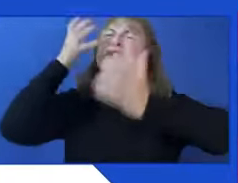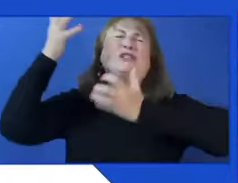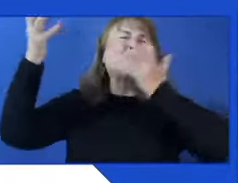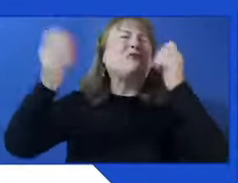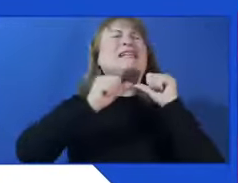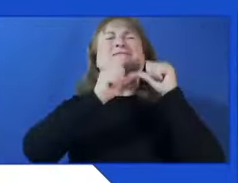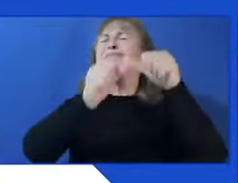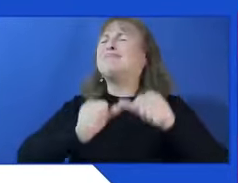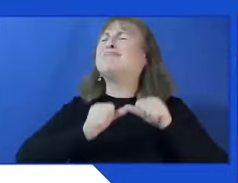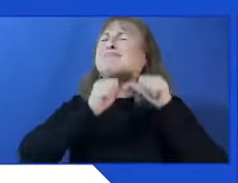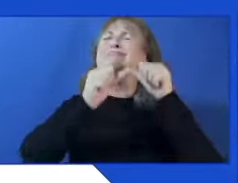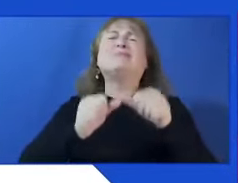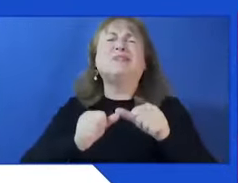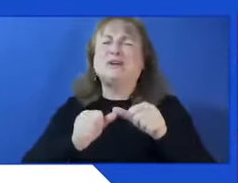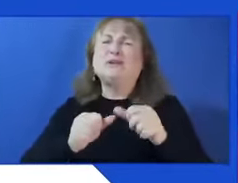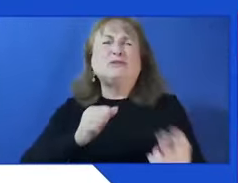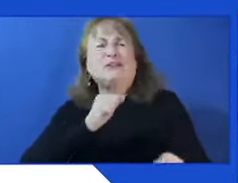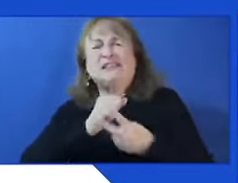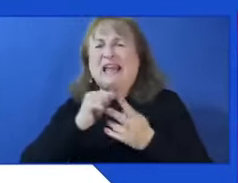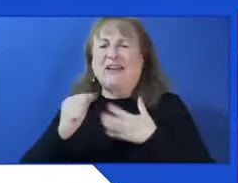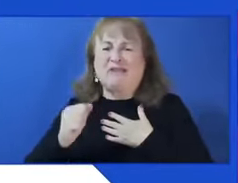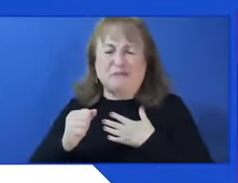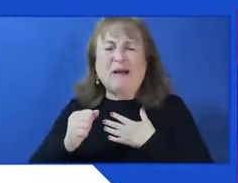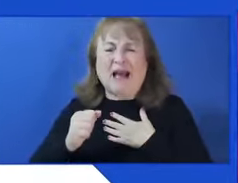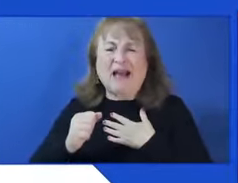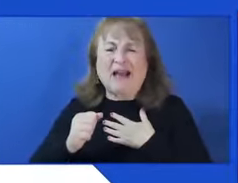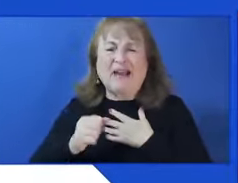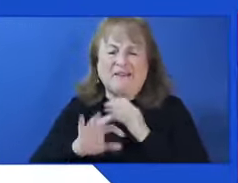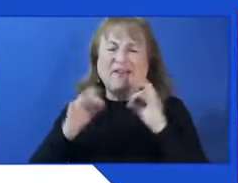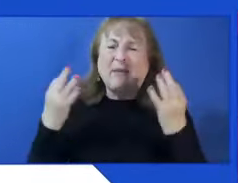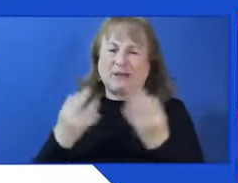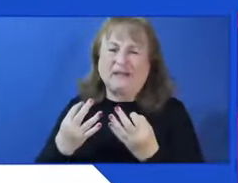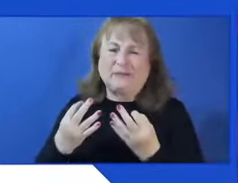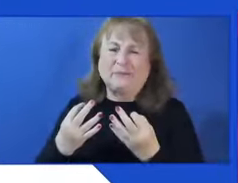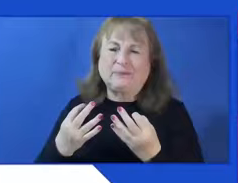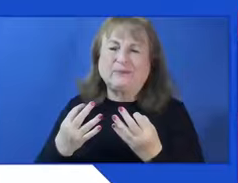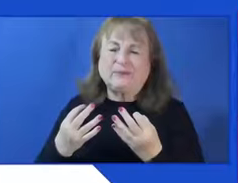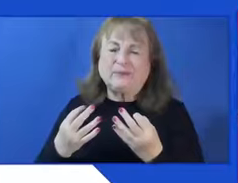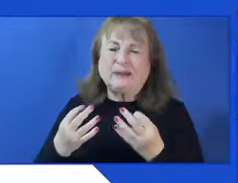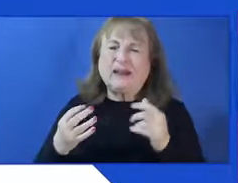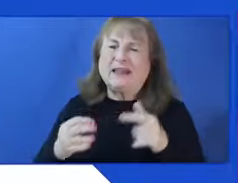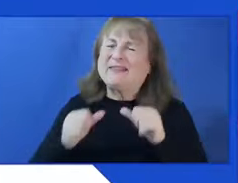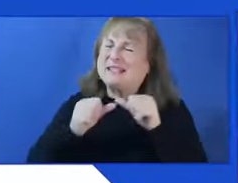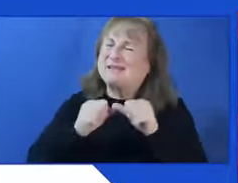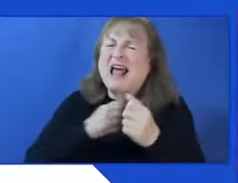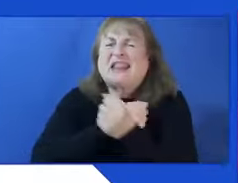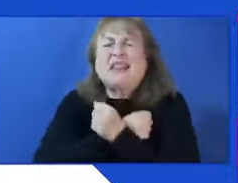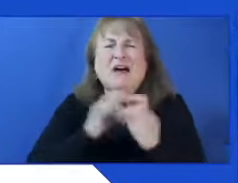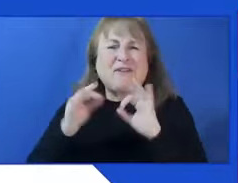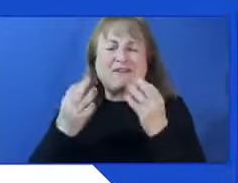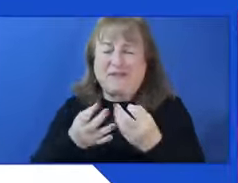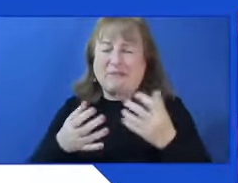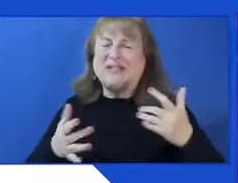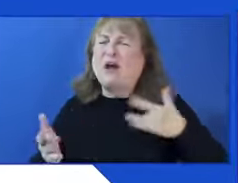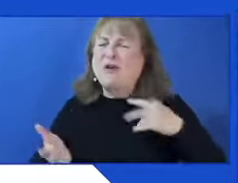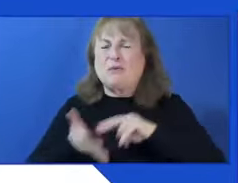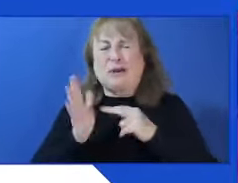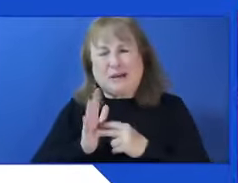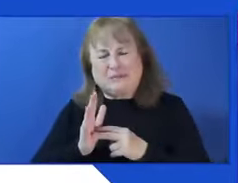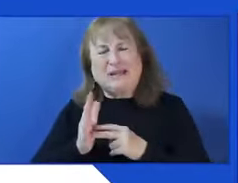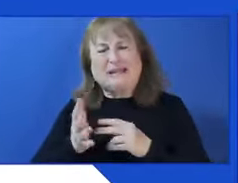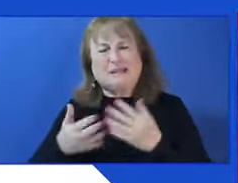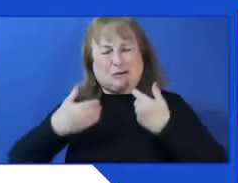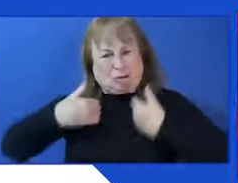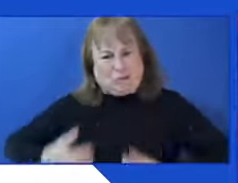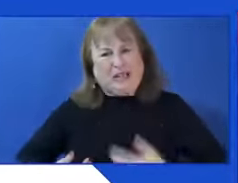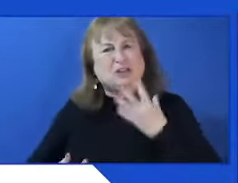the earth for them. This unwavering love of family is the heart of what it means to be Jewish, and